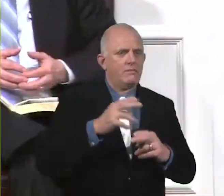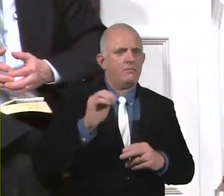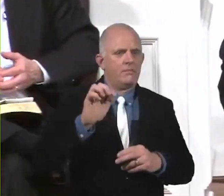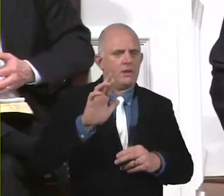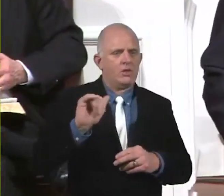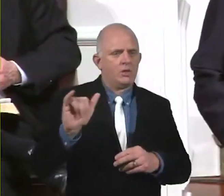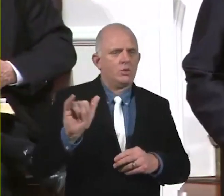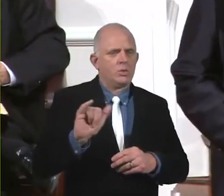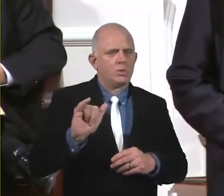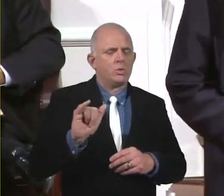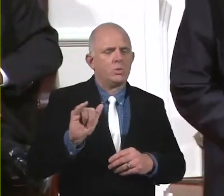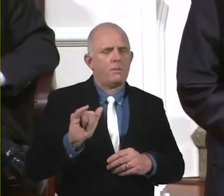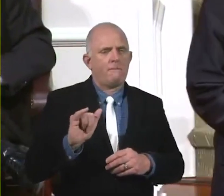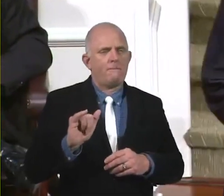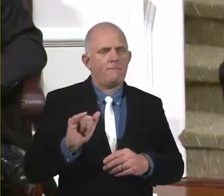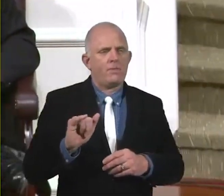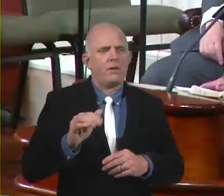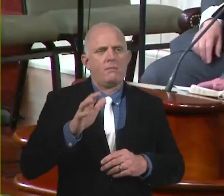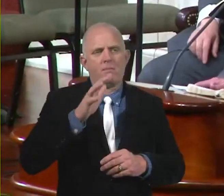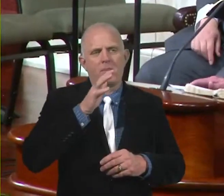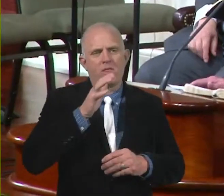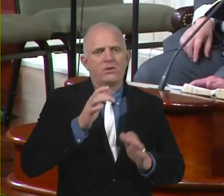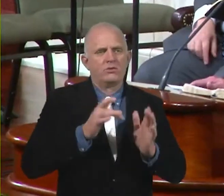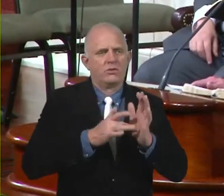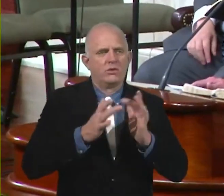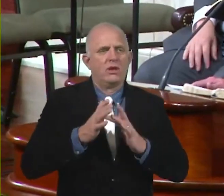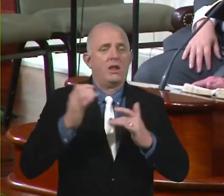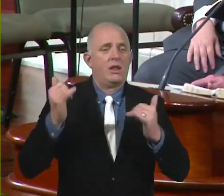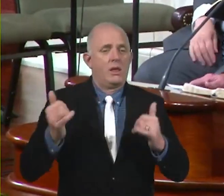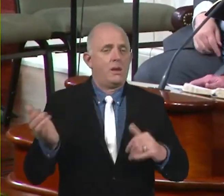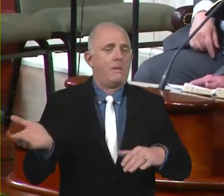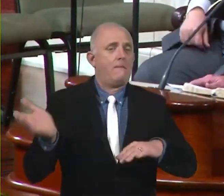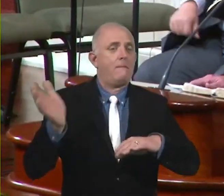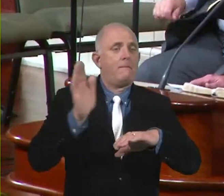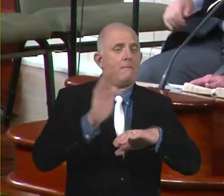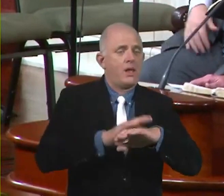the Lord Jesus. And now they're returning home.